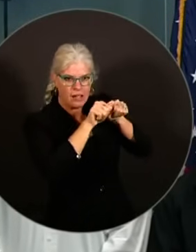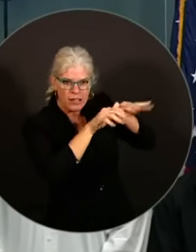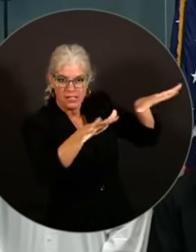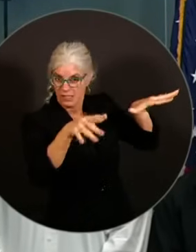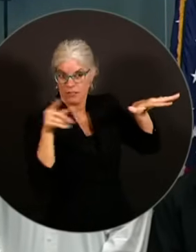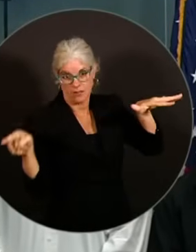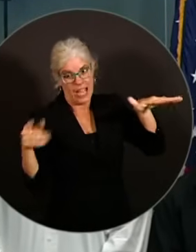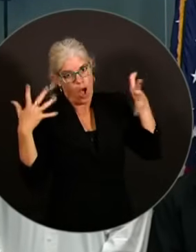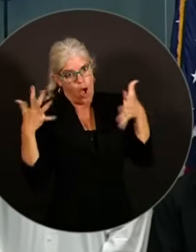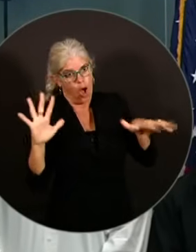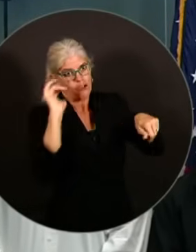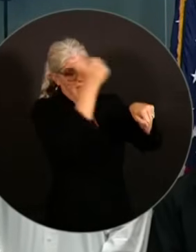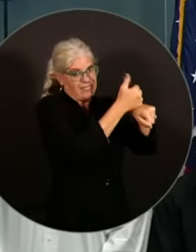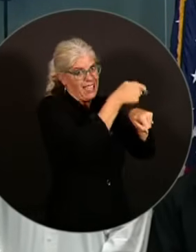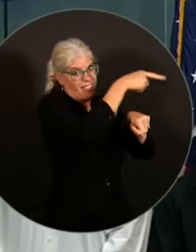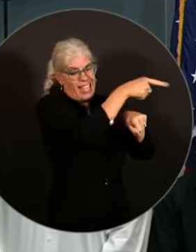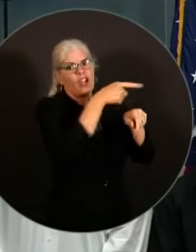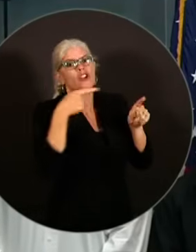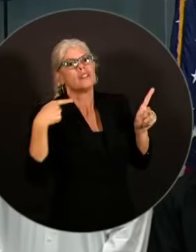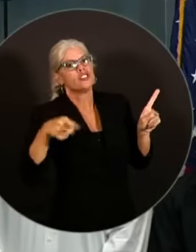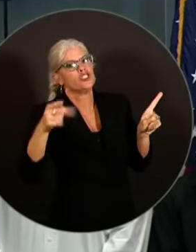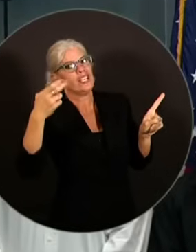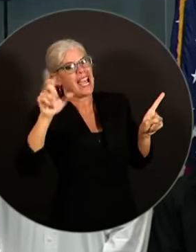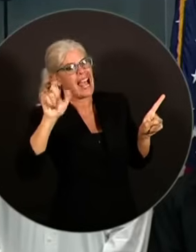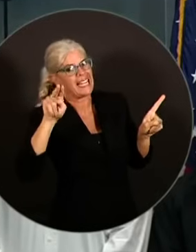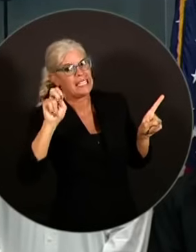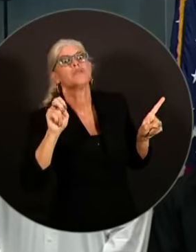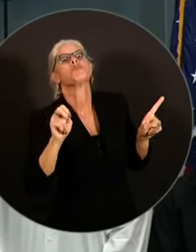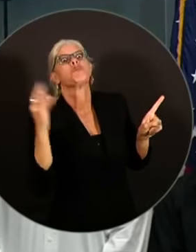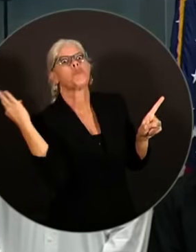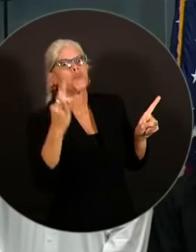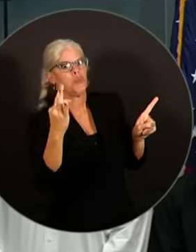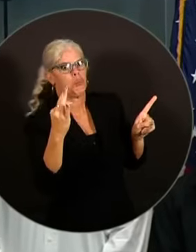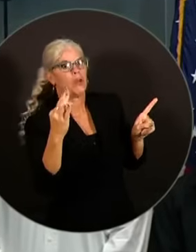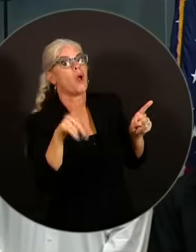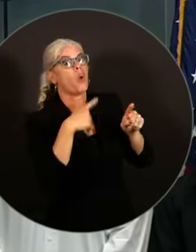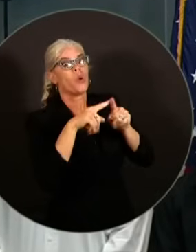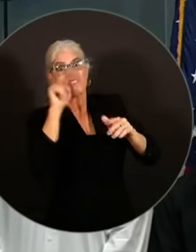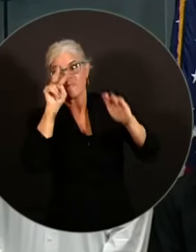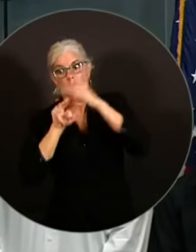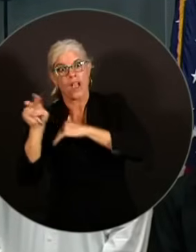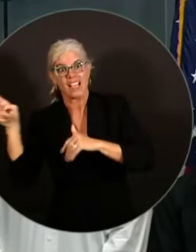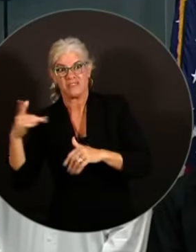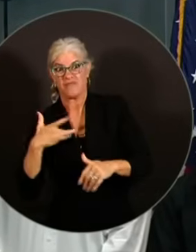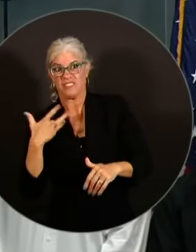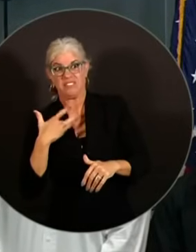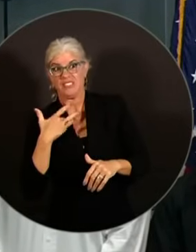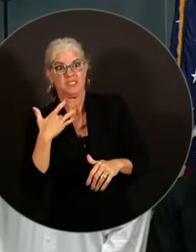during Helene there, and it worked well. When the forecast said that it may not make it through with the